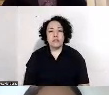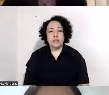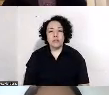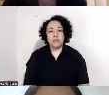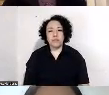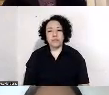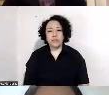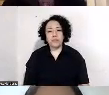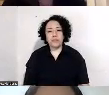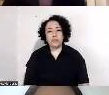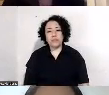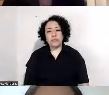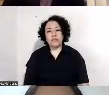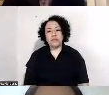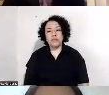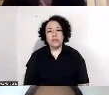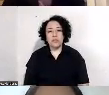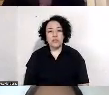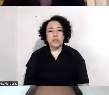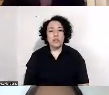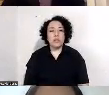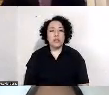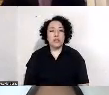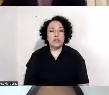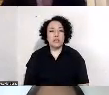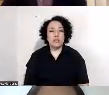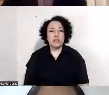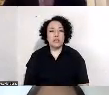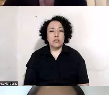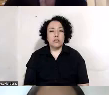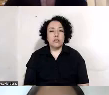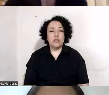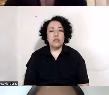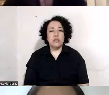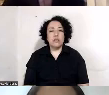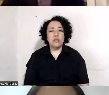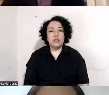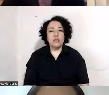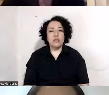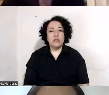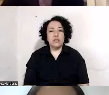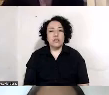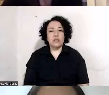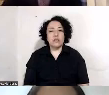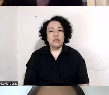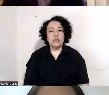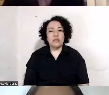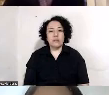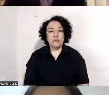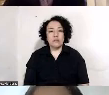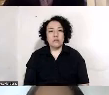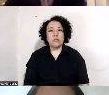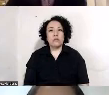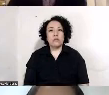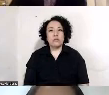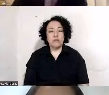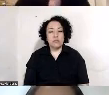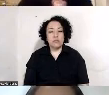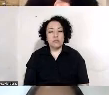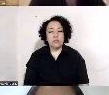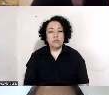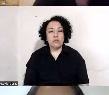people were men, and about 9 were women, and another 4 said that they did not identify as